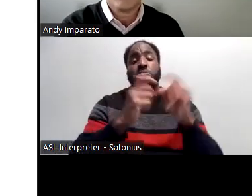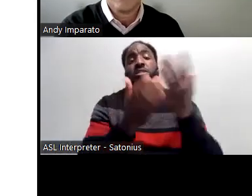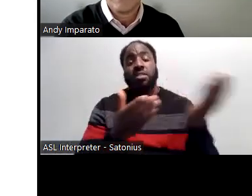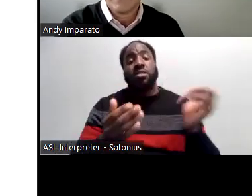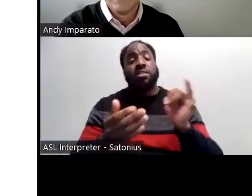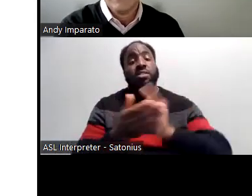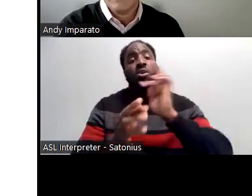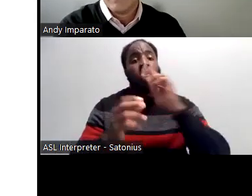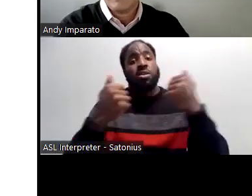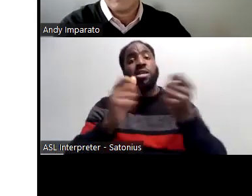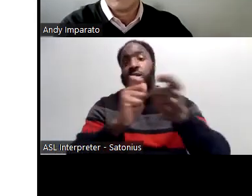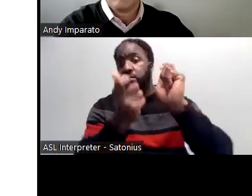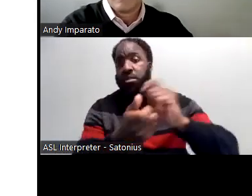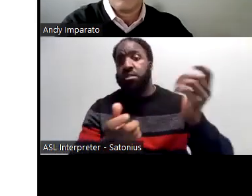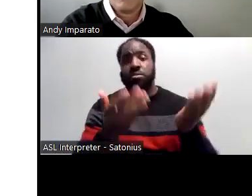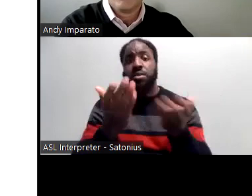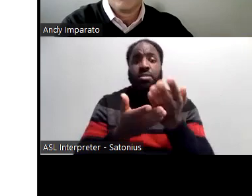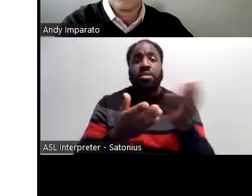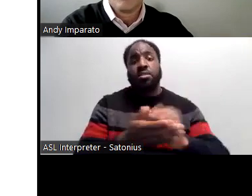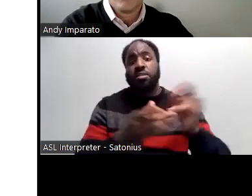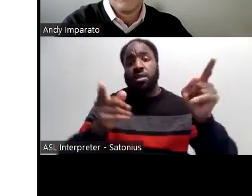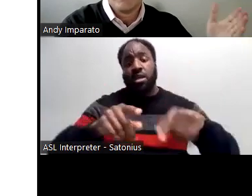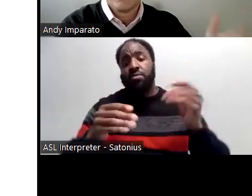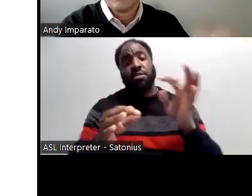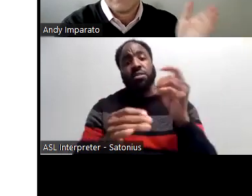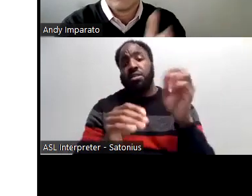game changing, maybe things that have happened in the first